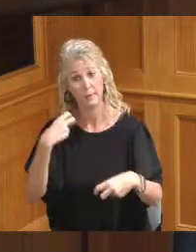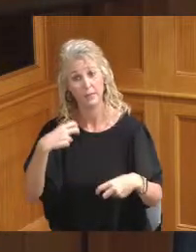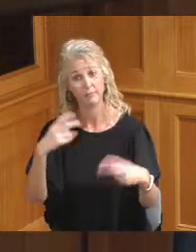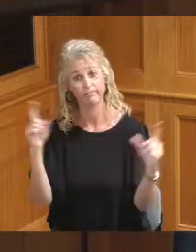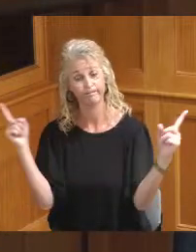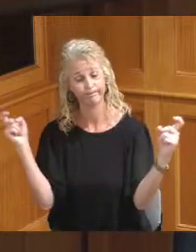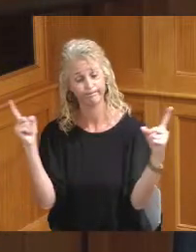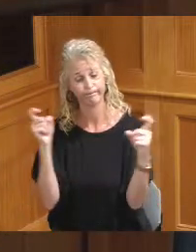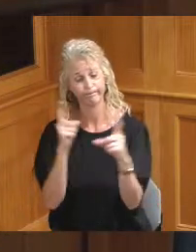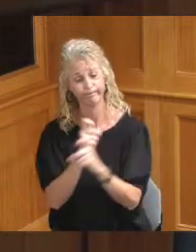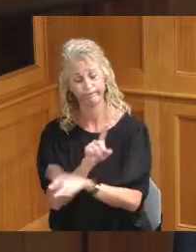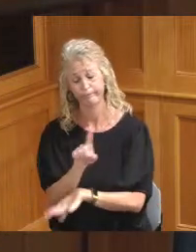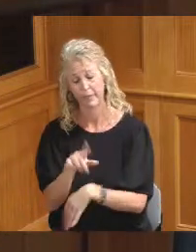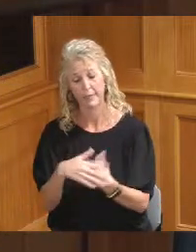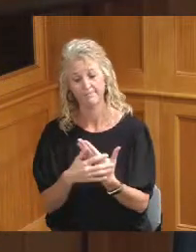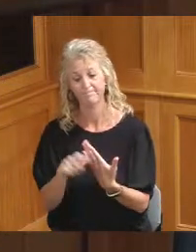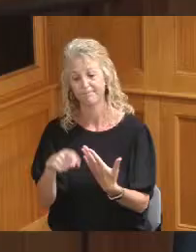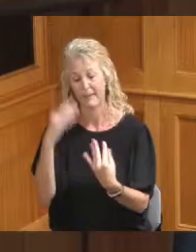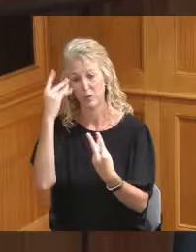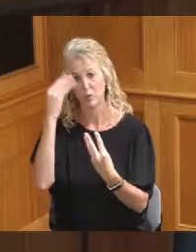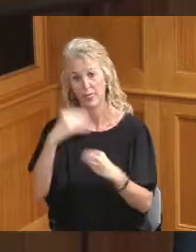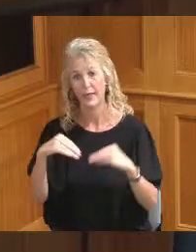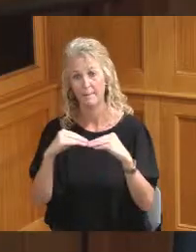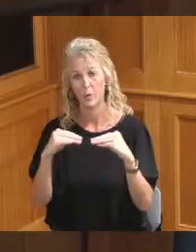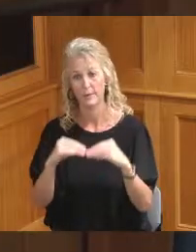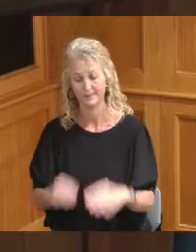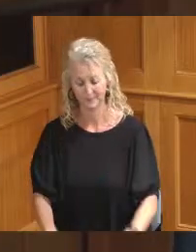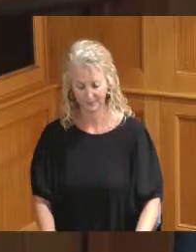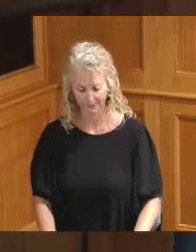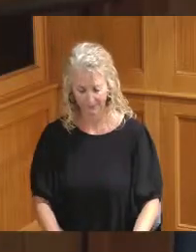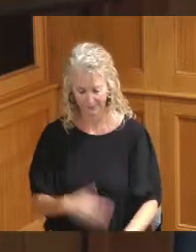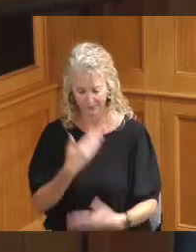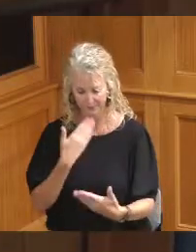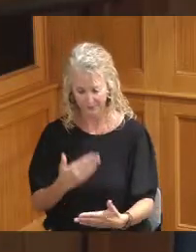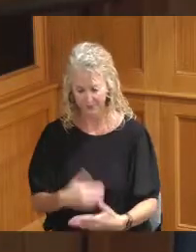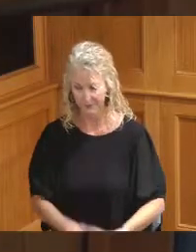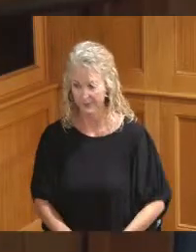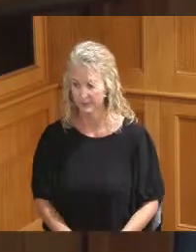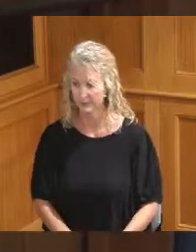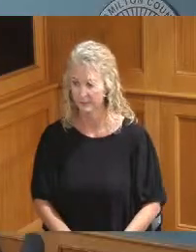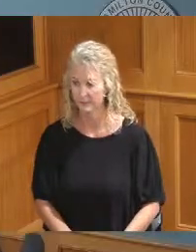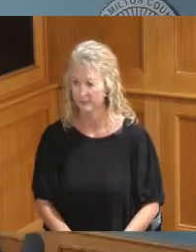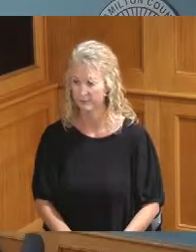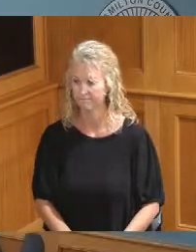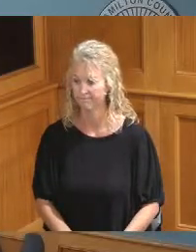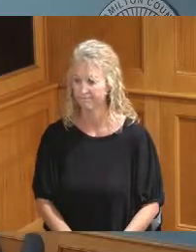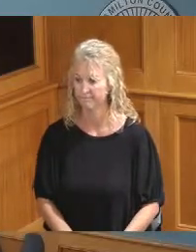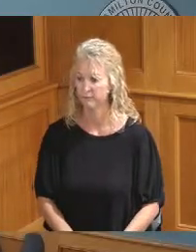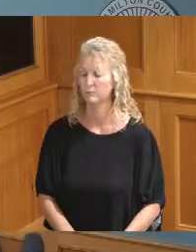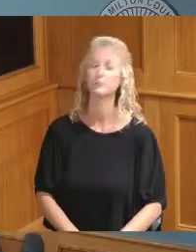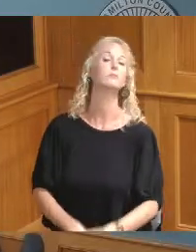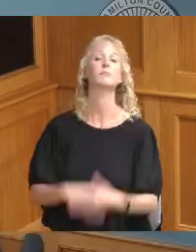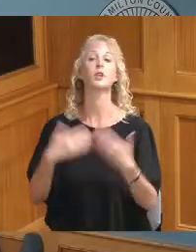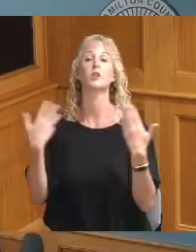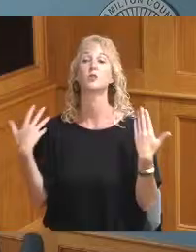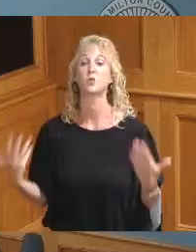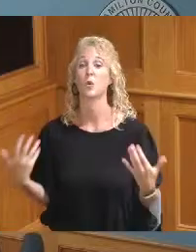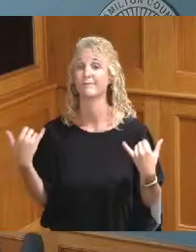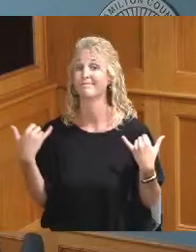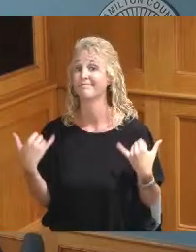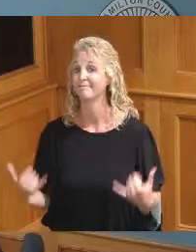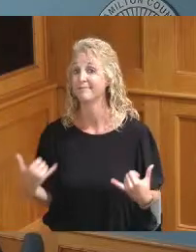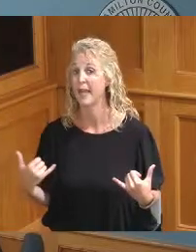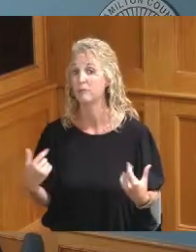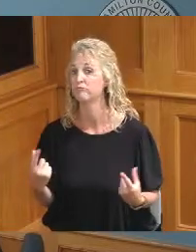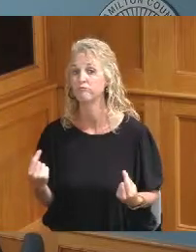and I got to think a little bit more about it. So thank you very much. Thank you. So talk to us a little bit about